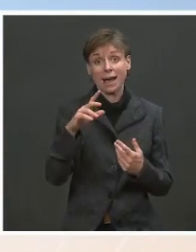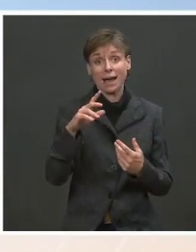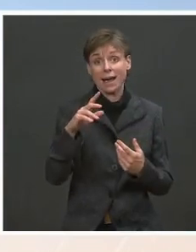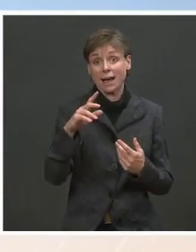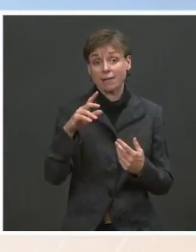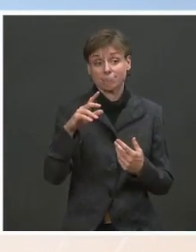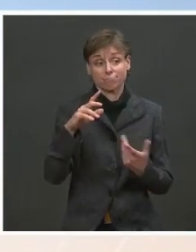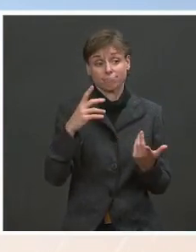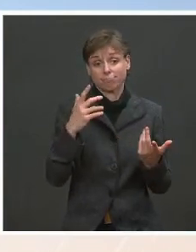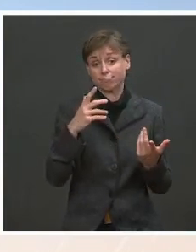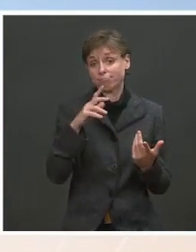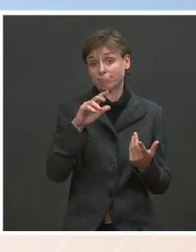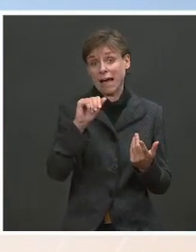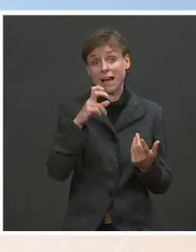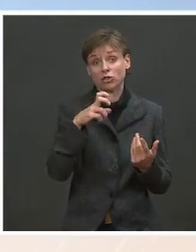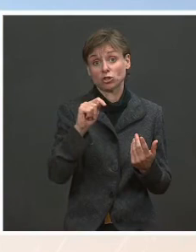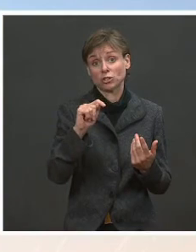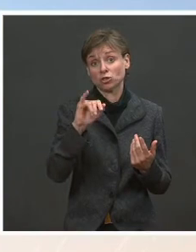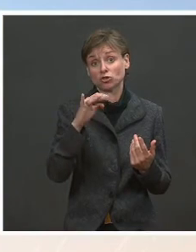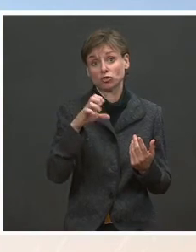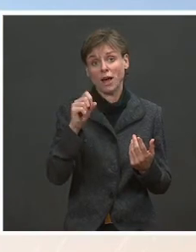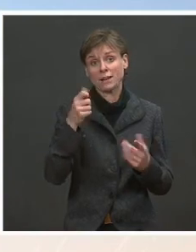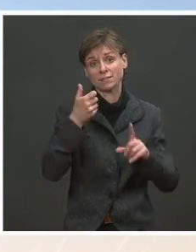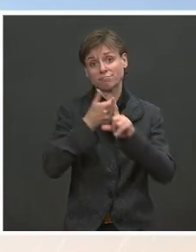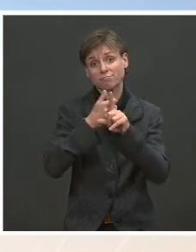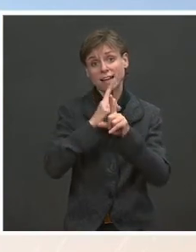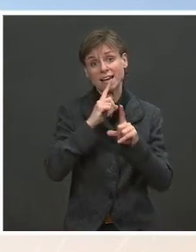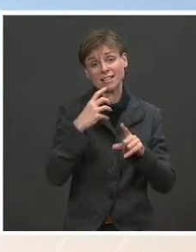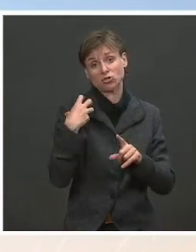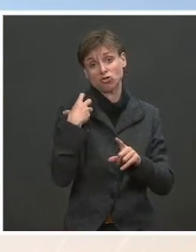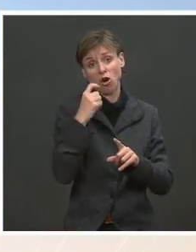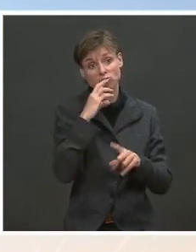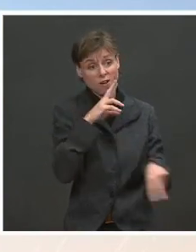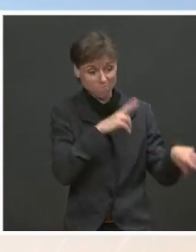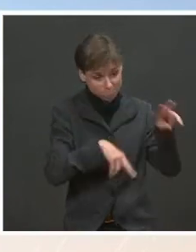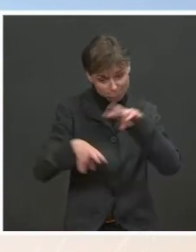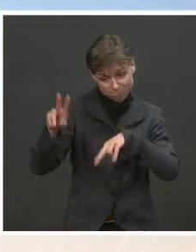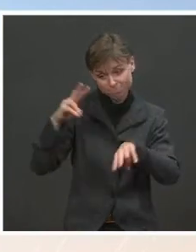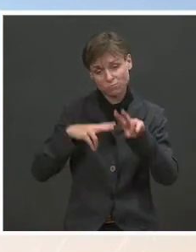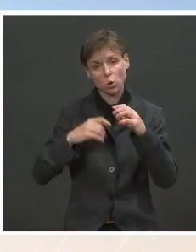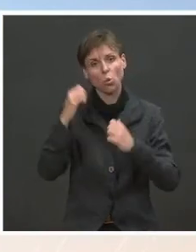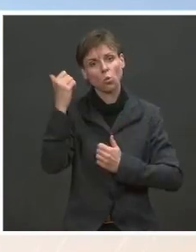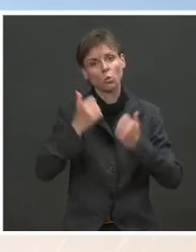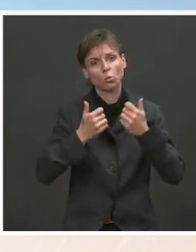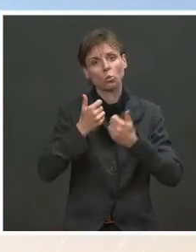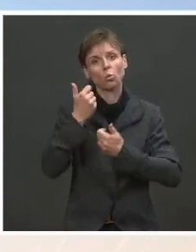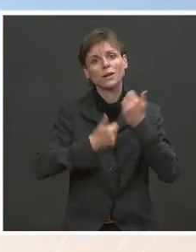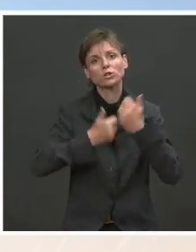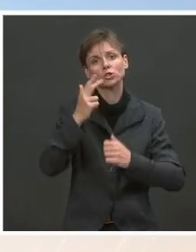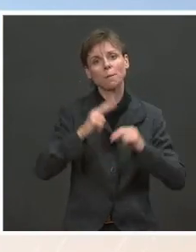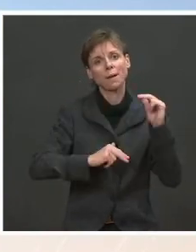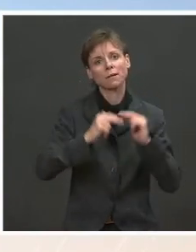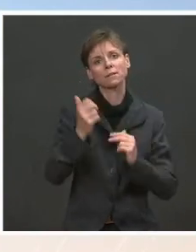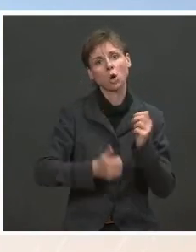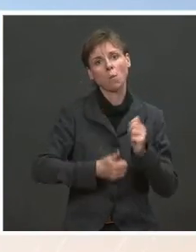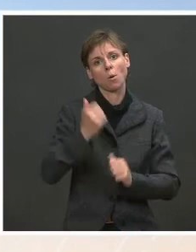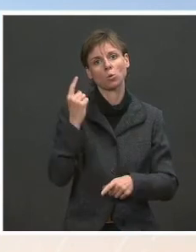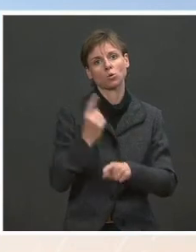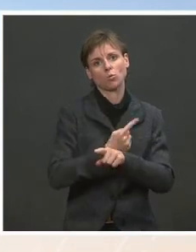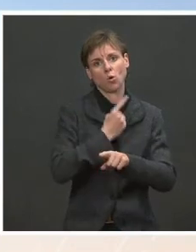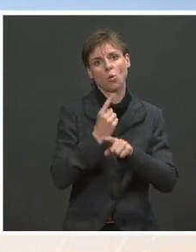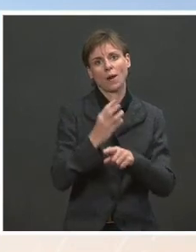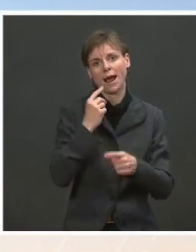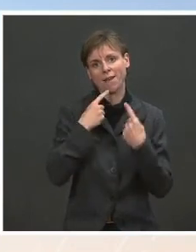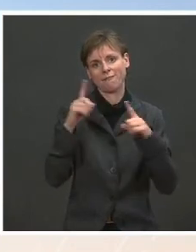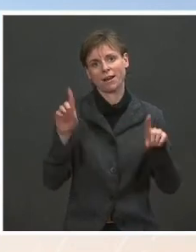and which ones are going to be the most appropriate and effective ones to reopen, and he certainly defers to them on